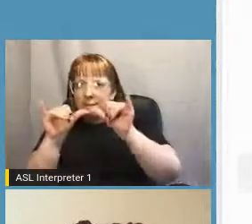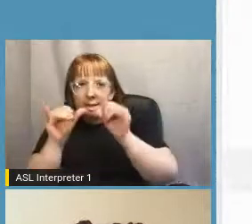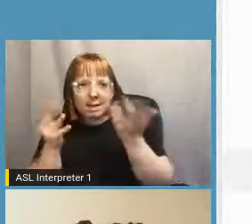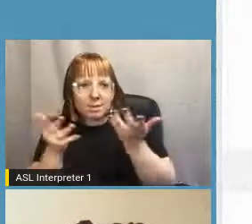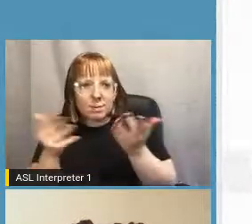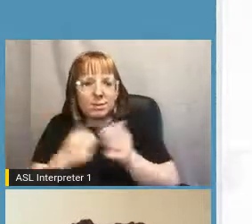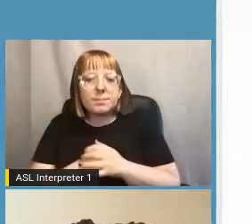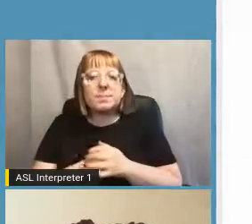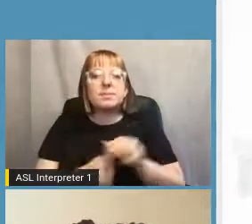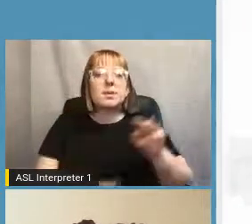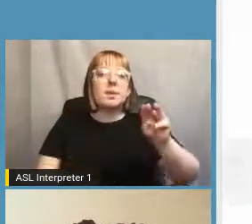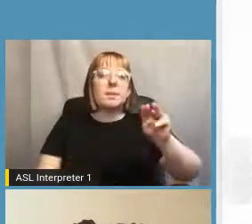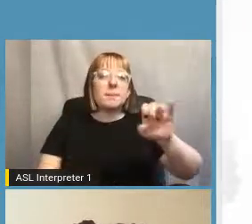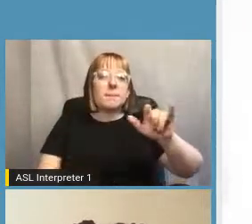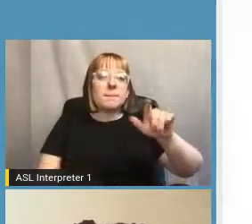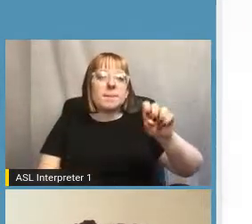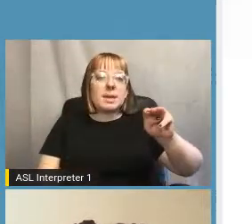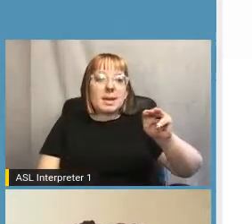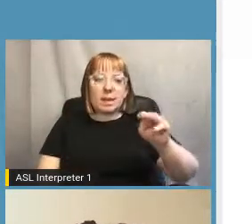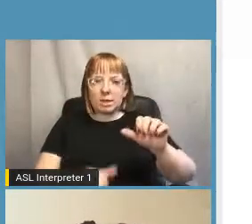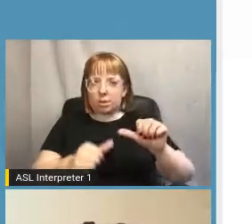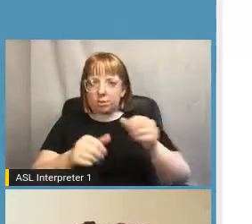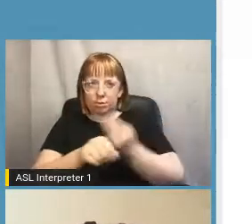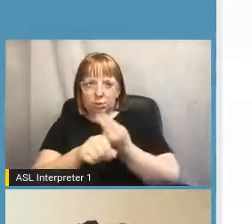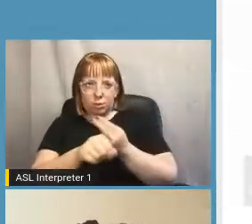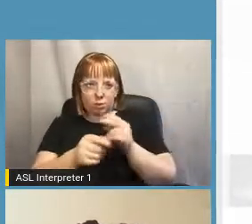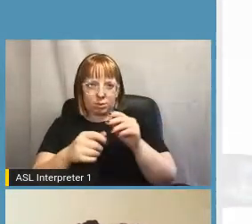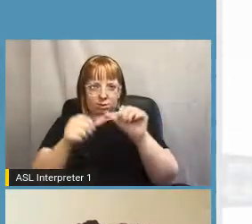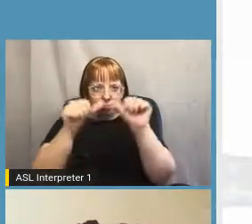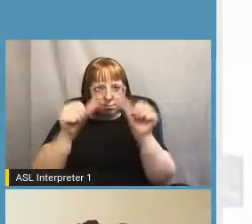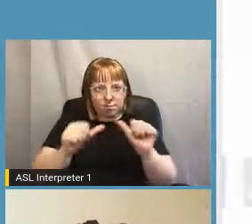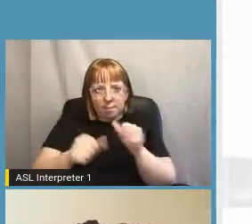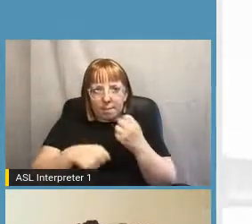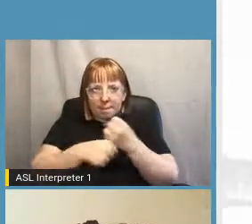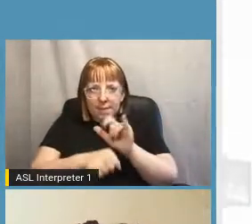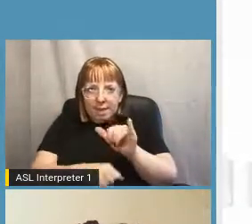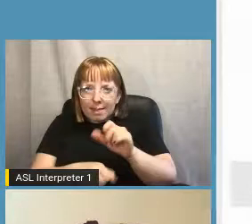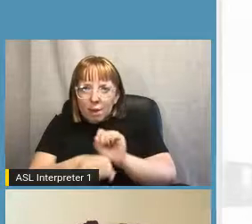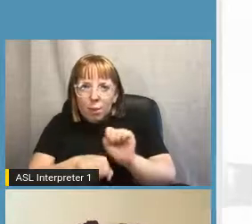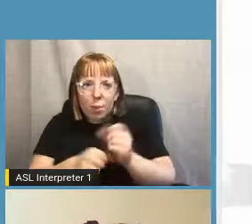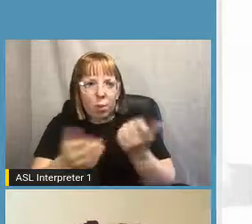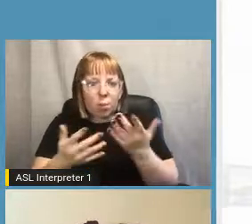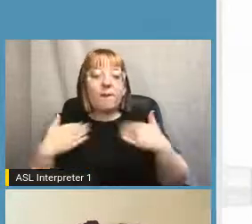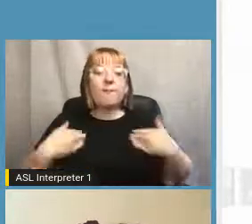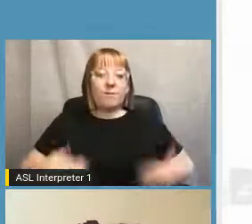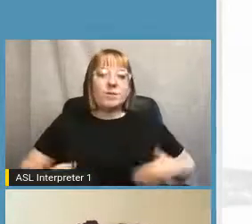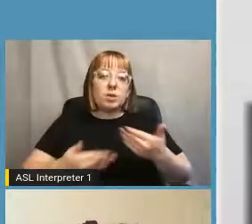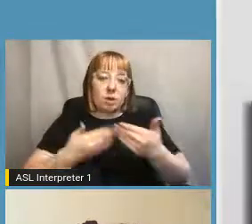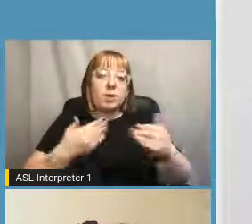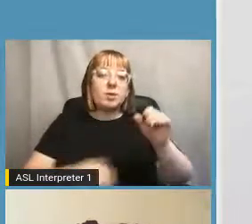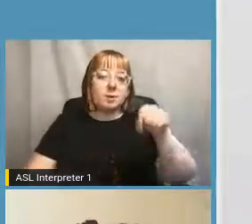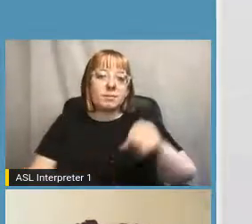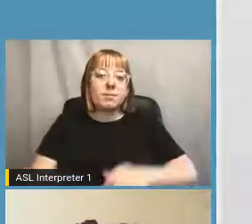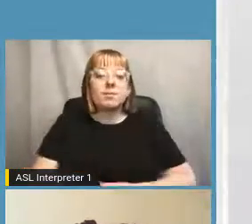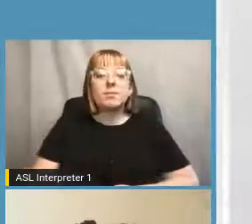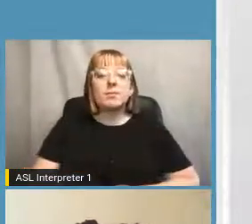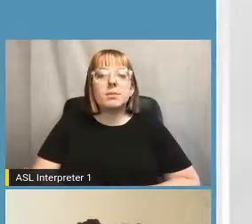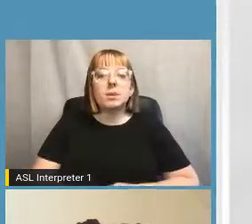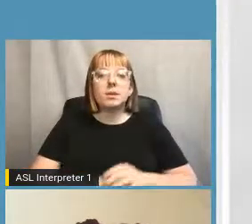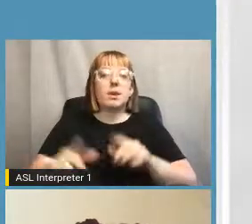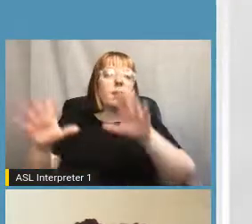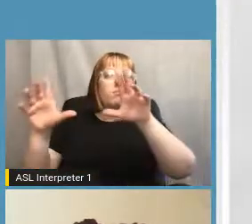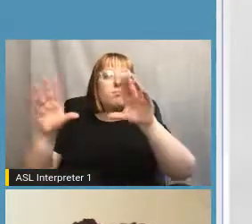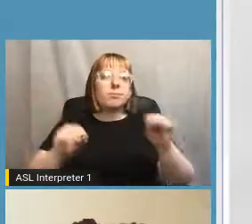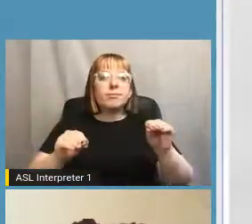used to create the work. And this is a three-dimensional physical object. And When you're done with that, you can exit that view